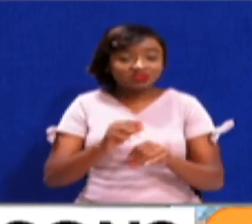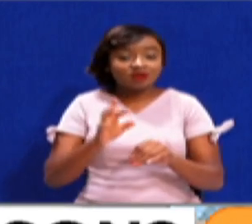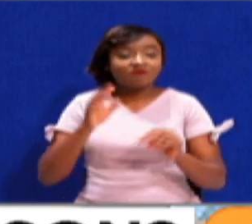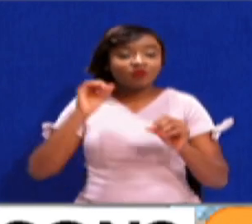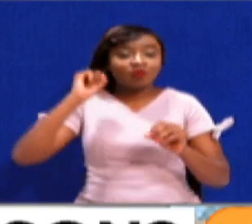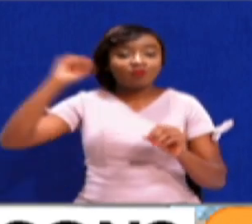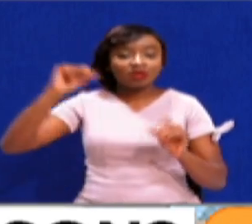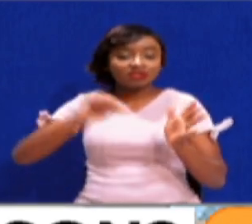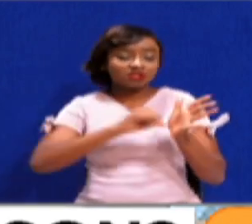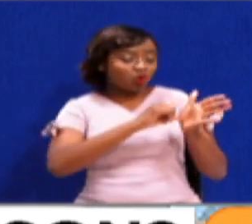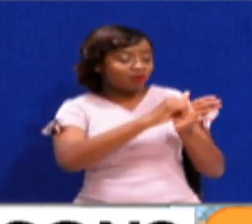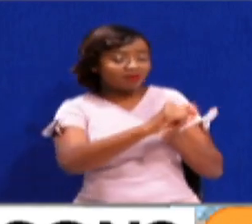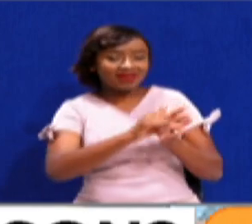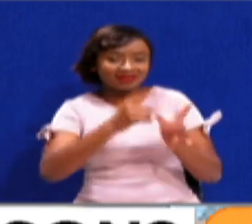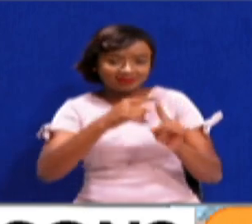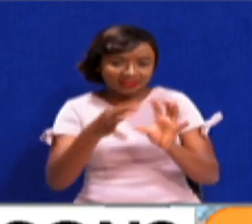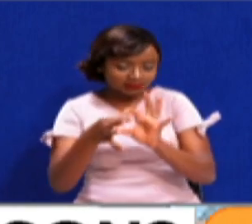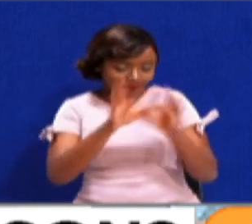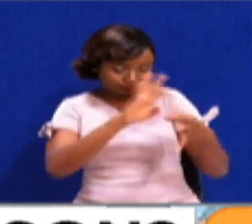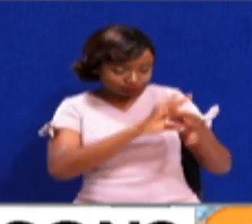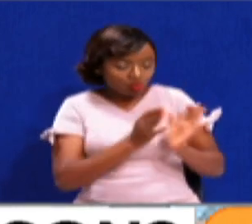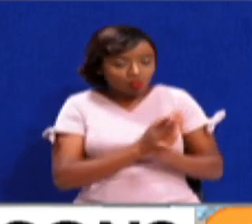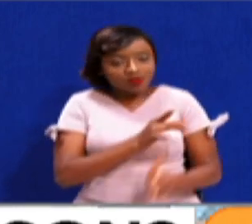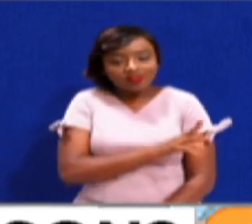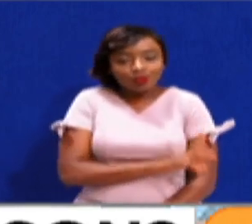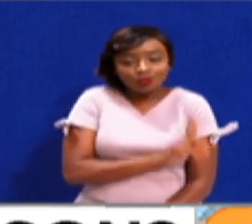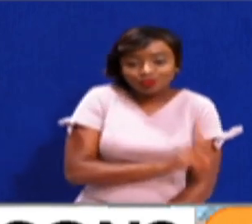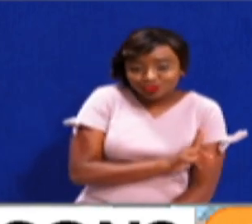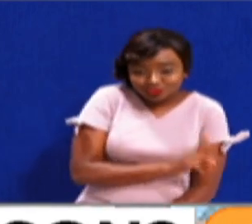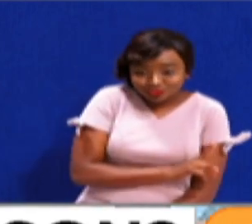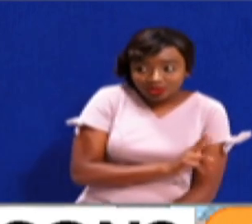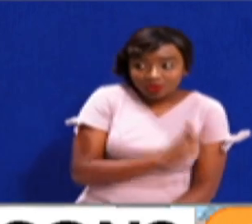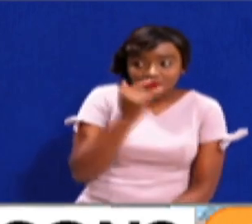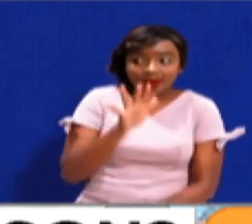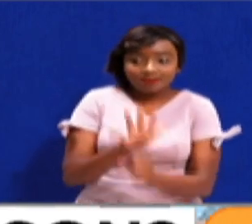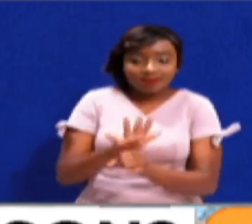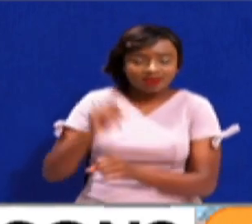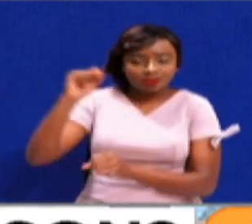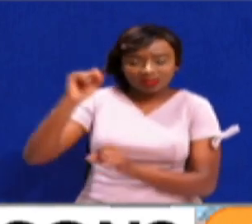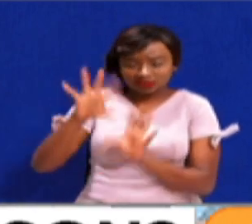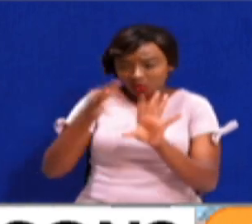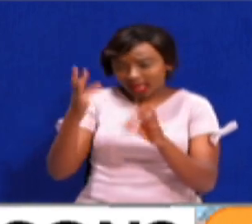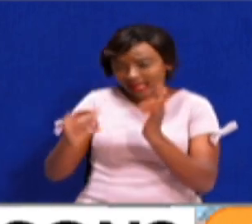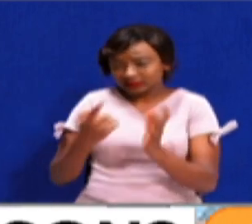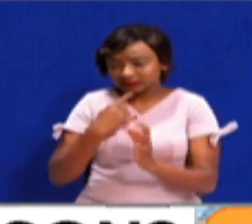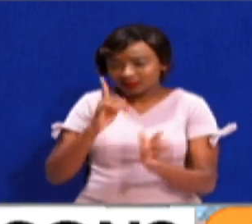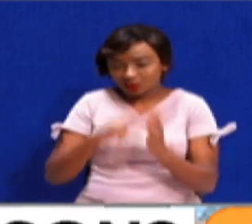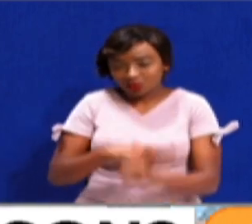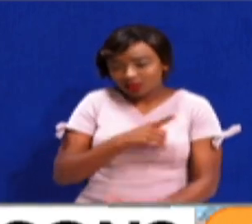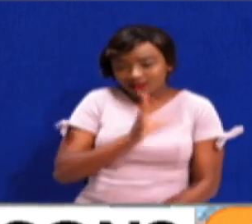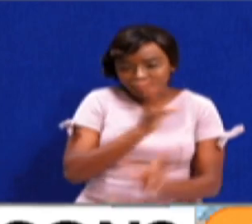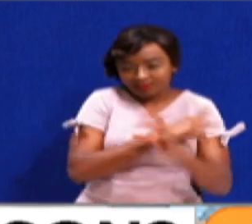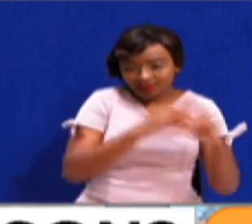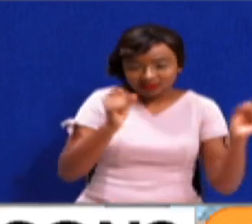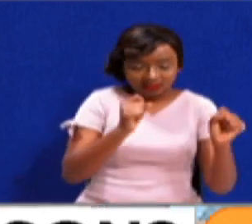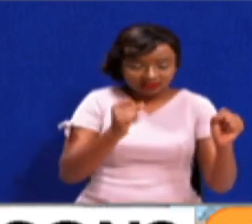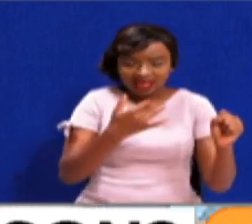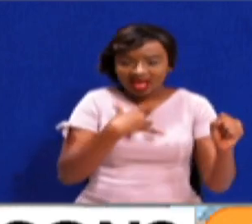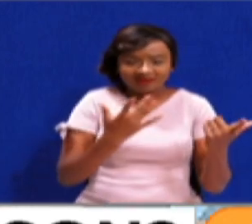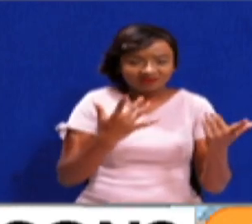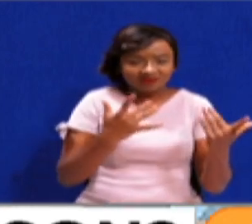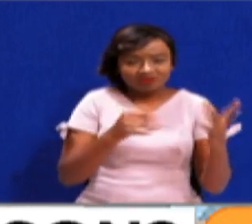branding that is very closely associated with him. A lot of the political analysis suggesting that the president has had serious